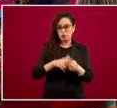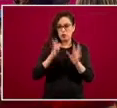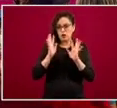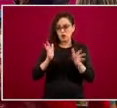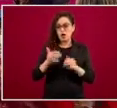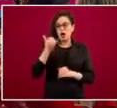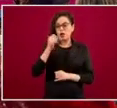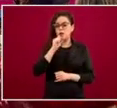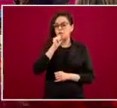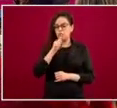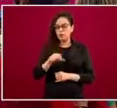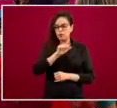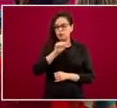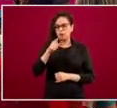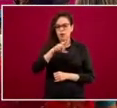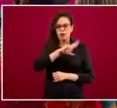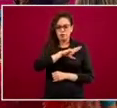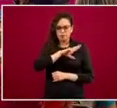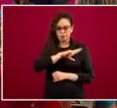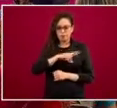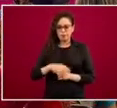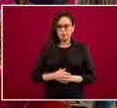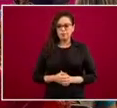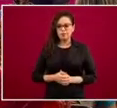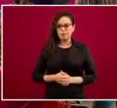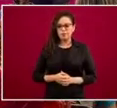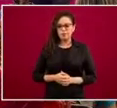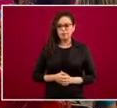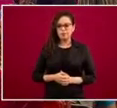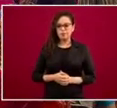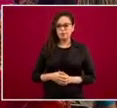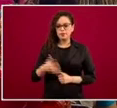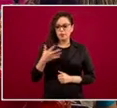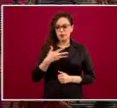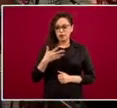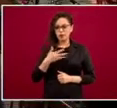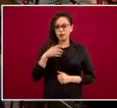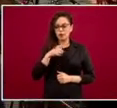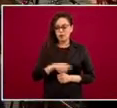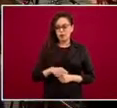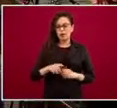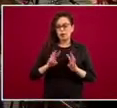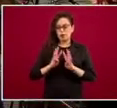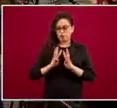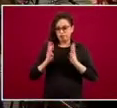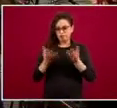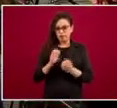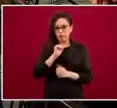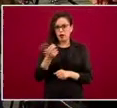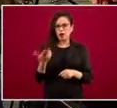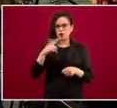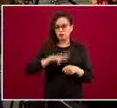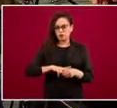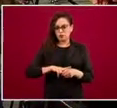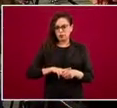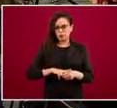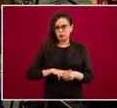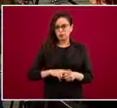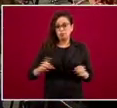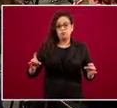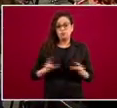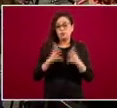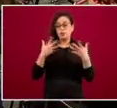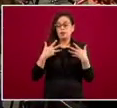This alliance plan has been distributed to all private hospitals within the